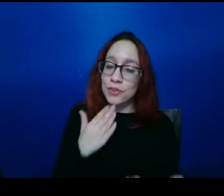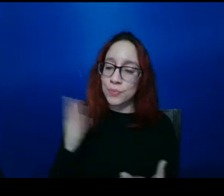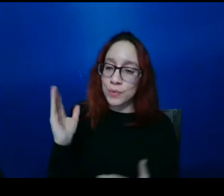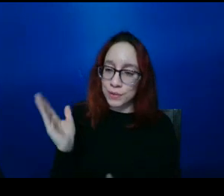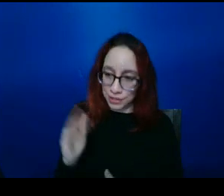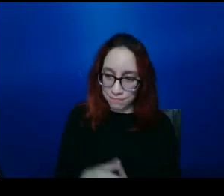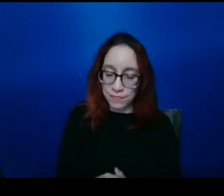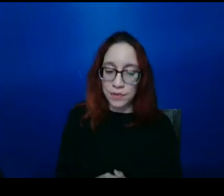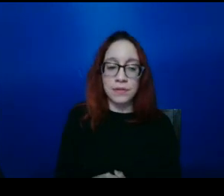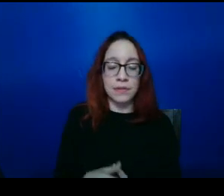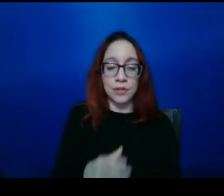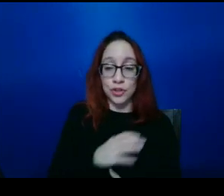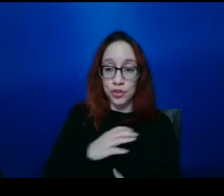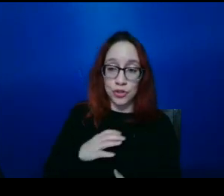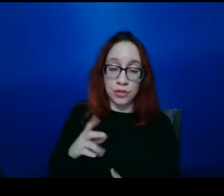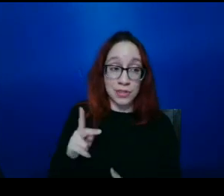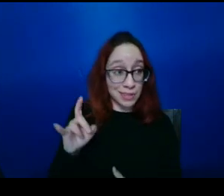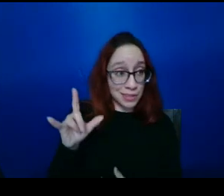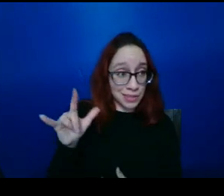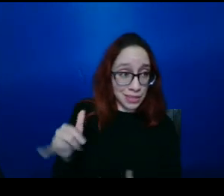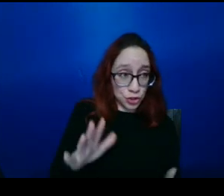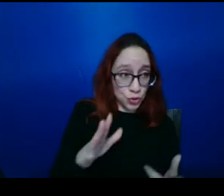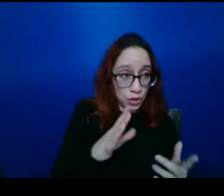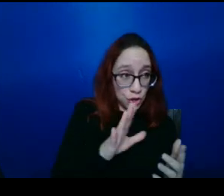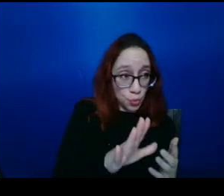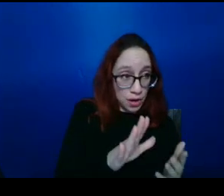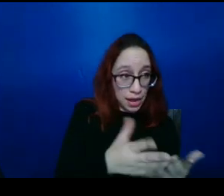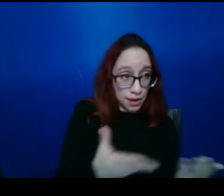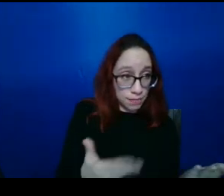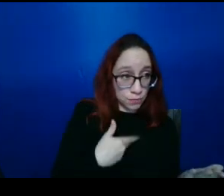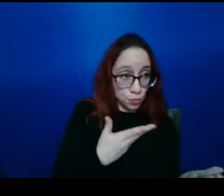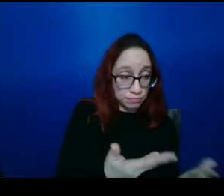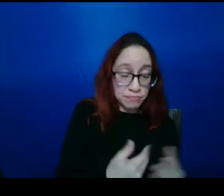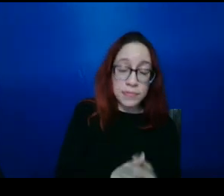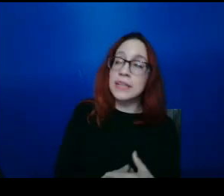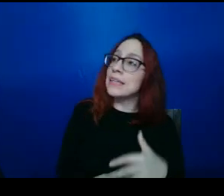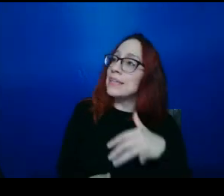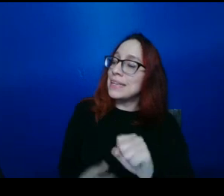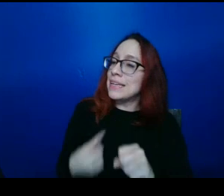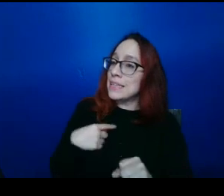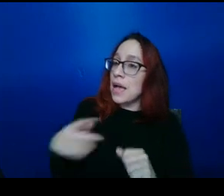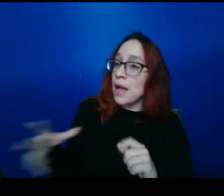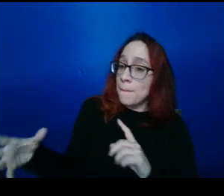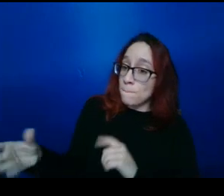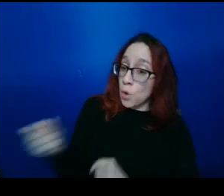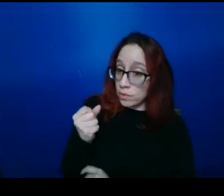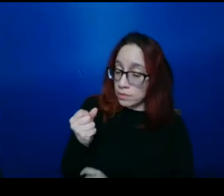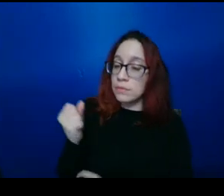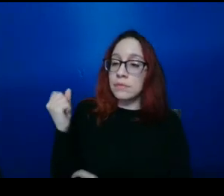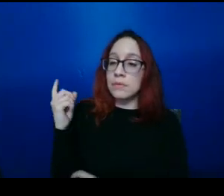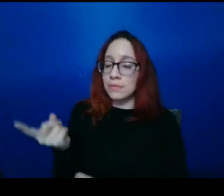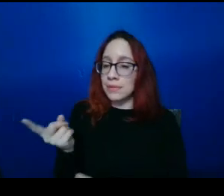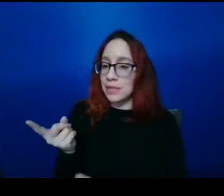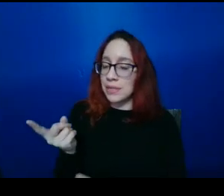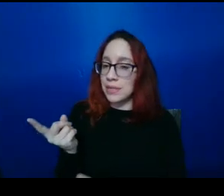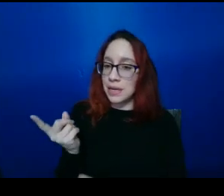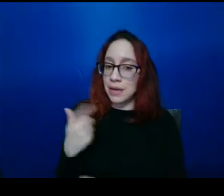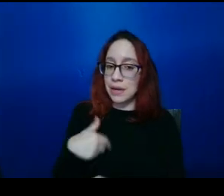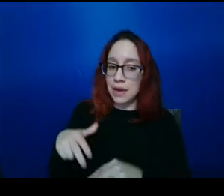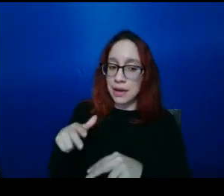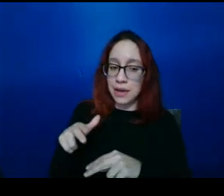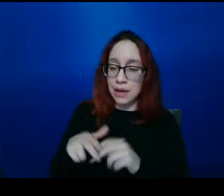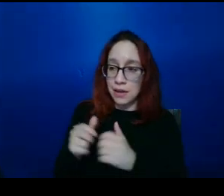presentation. Commissioner Kelly, you pulled this item, so I'll begin with you. Thank you. Yes. The reason I pulled this item is because I sit